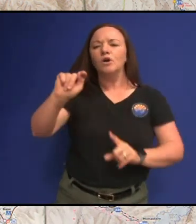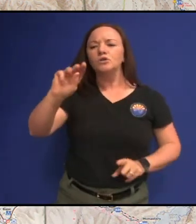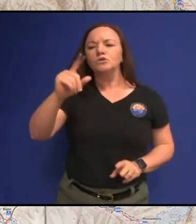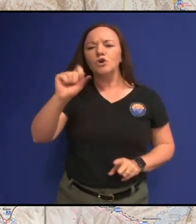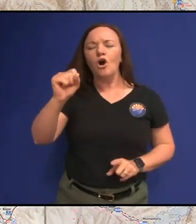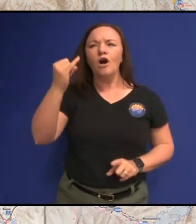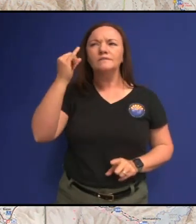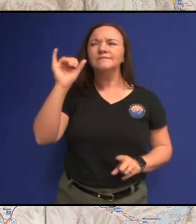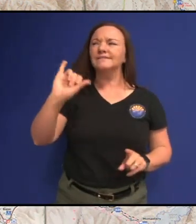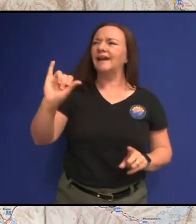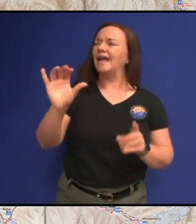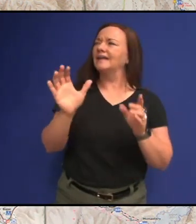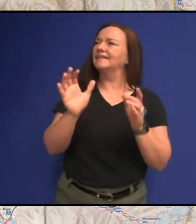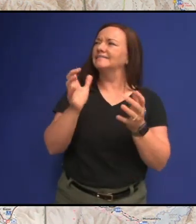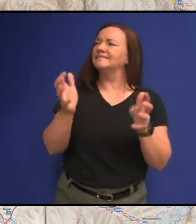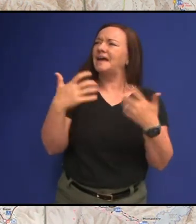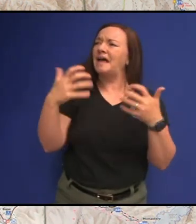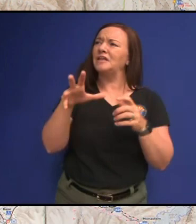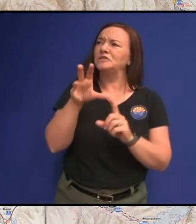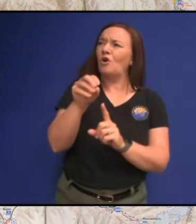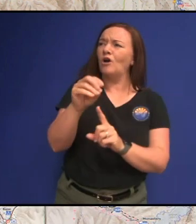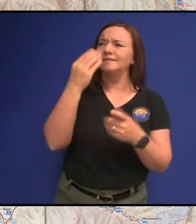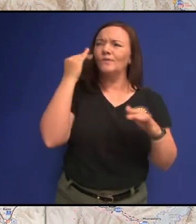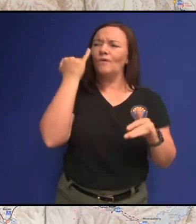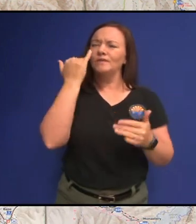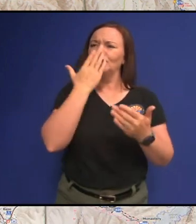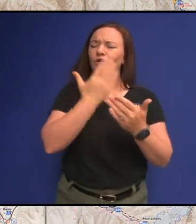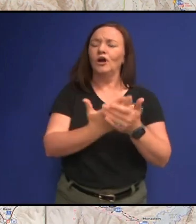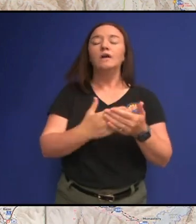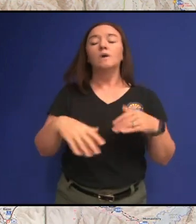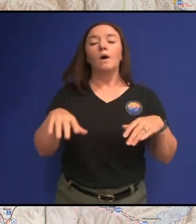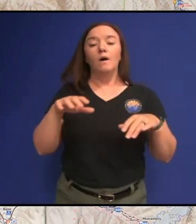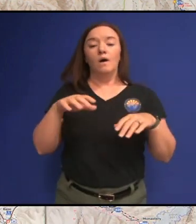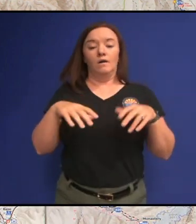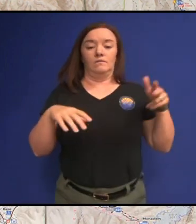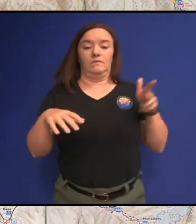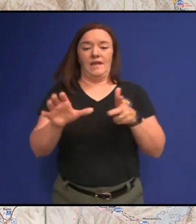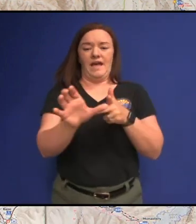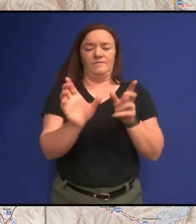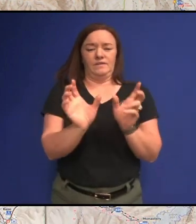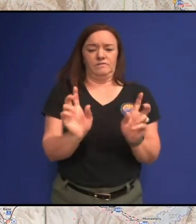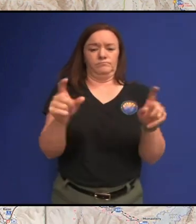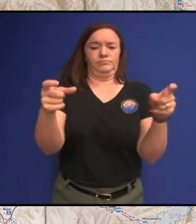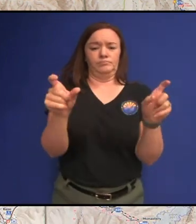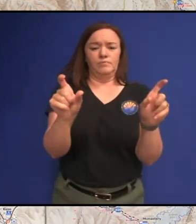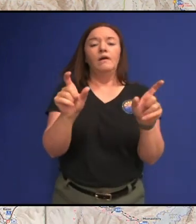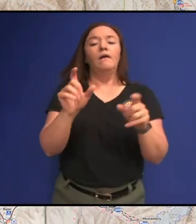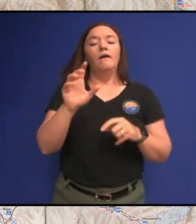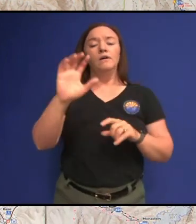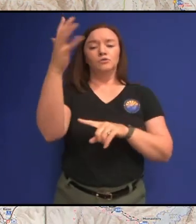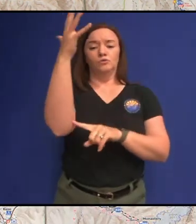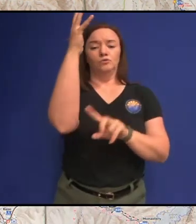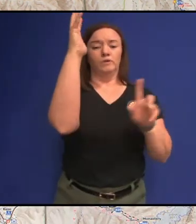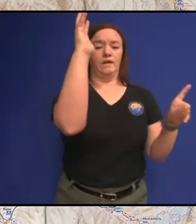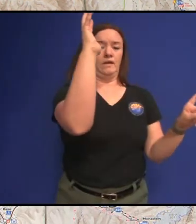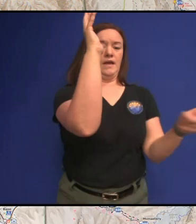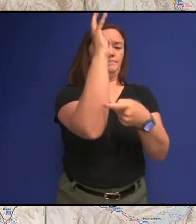that's a good analogy, but that you grabbed and gave the tree a hug. And then it's got a blade at the bottom that is a big spinning disc